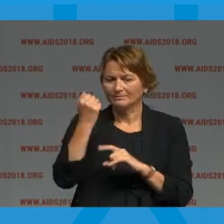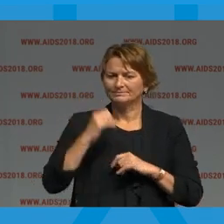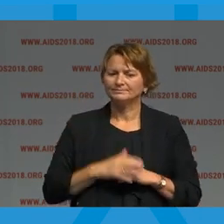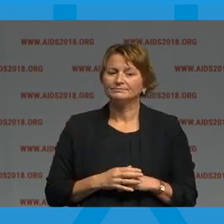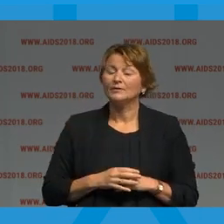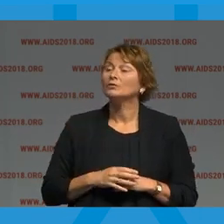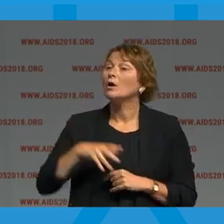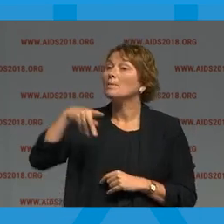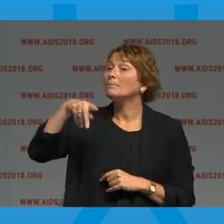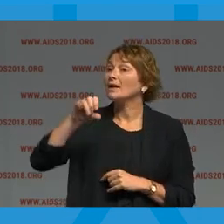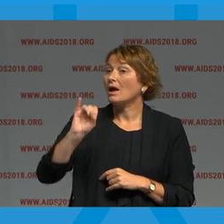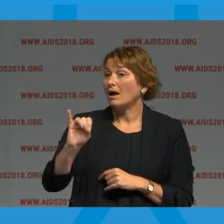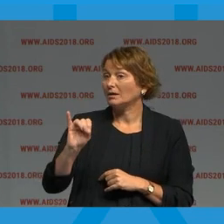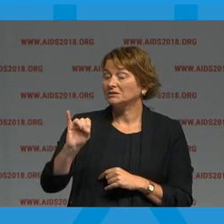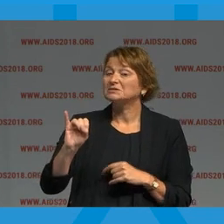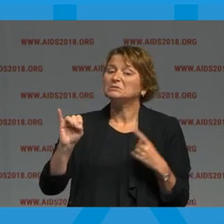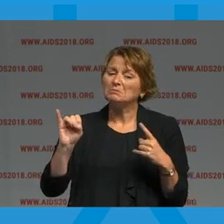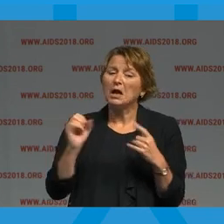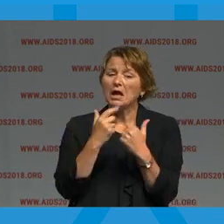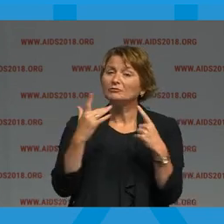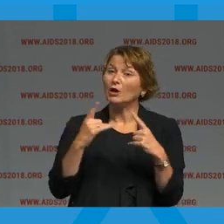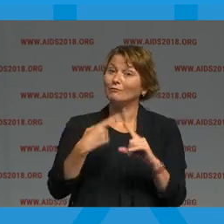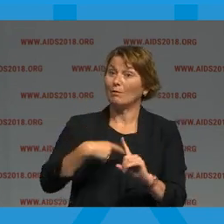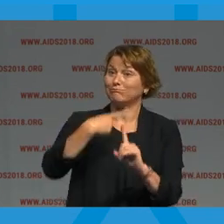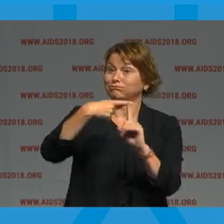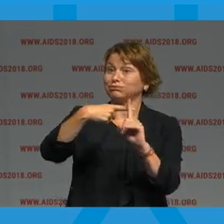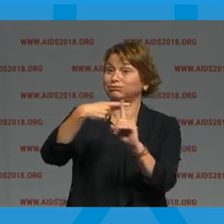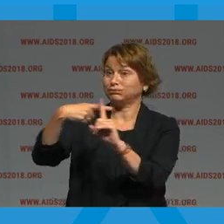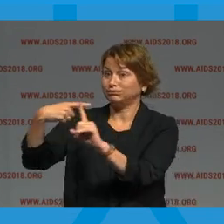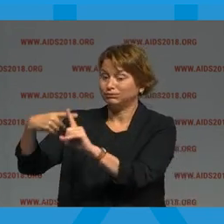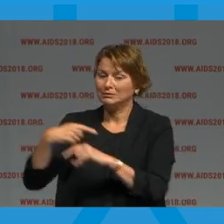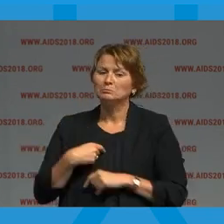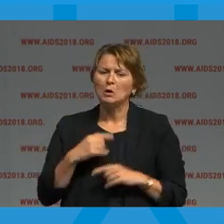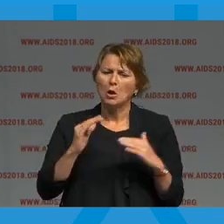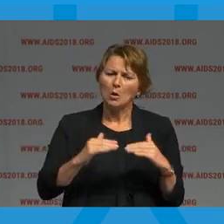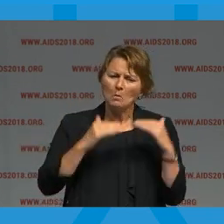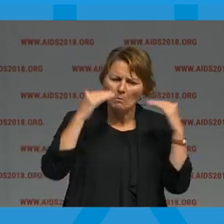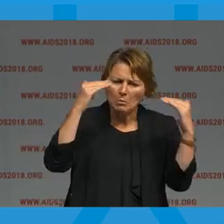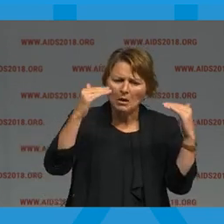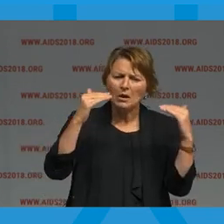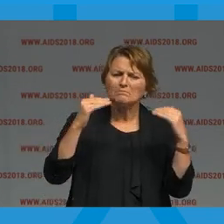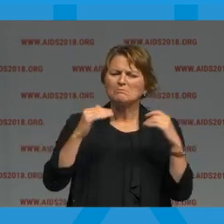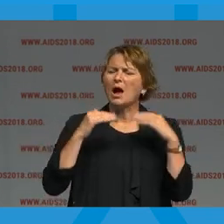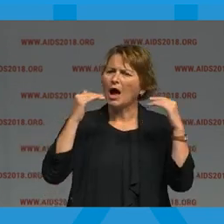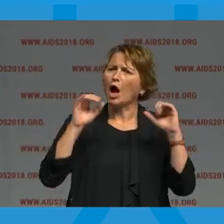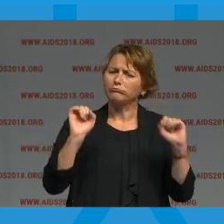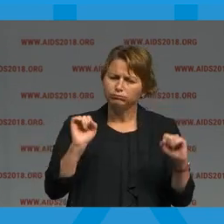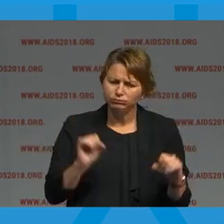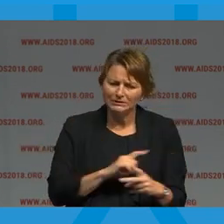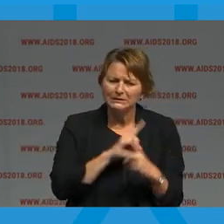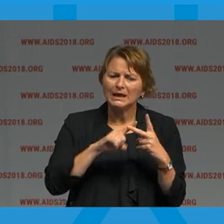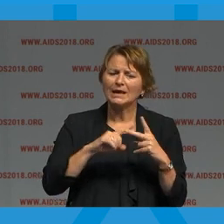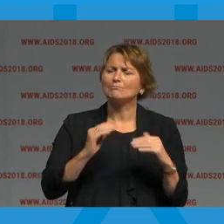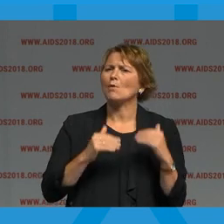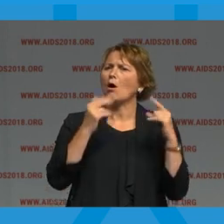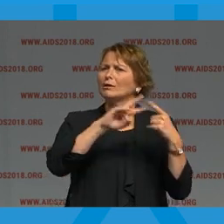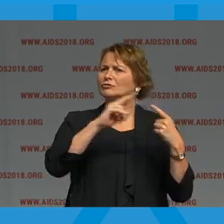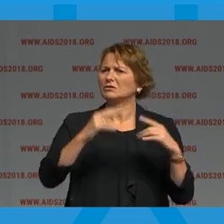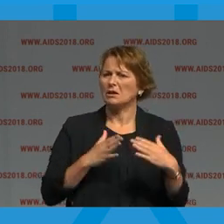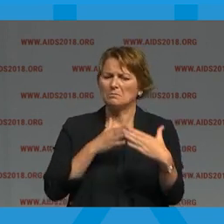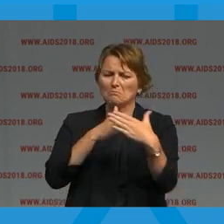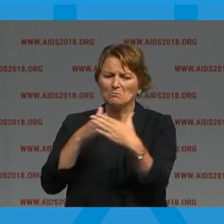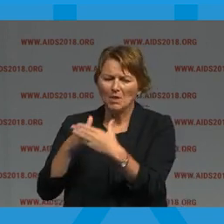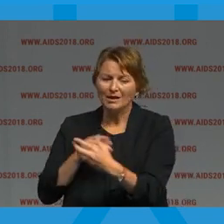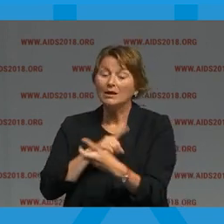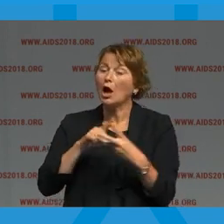about PIs? PIs have several advantages. They have a high potency, high genetic barrier, they are durable, and we even have